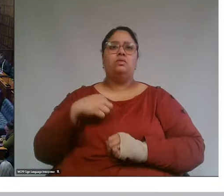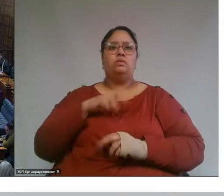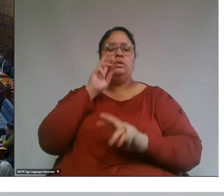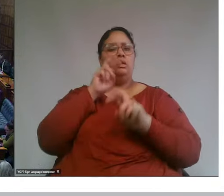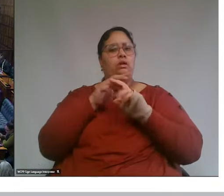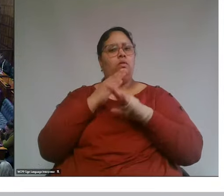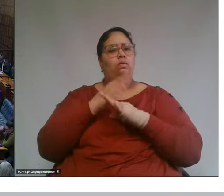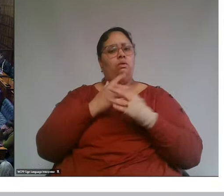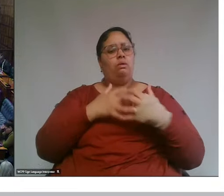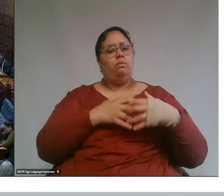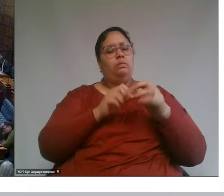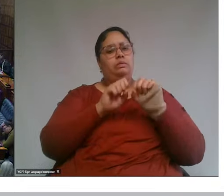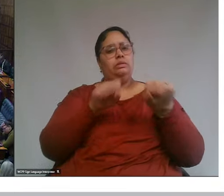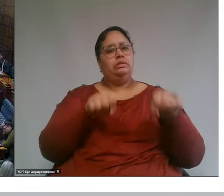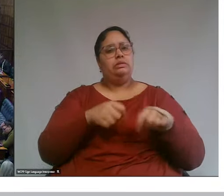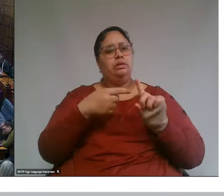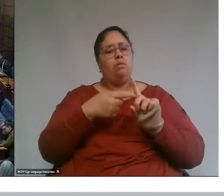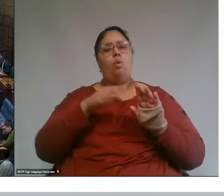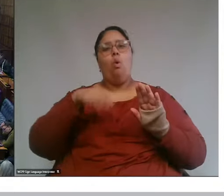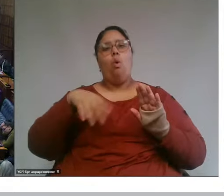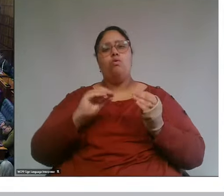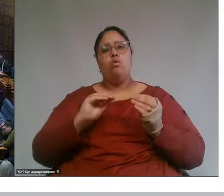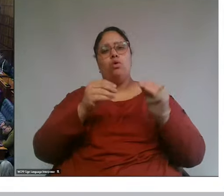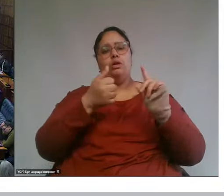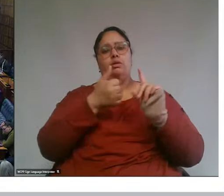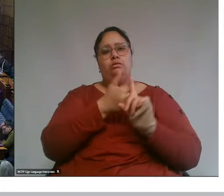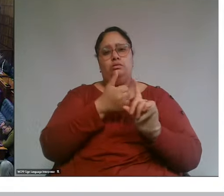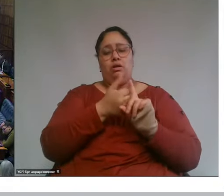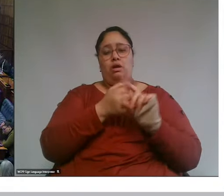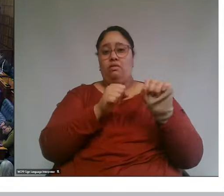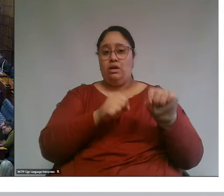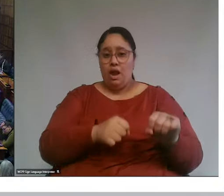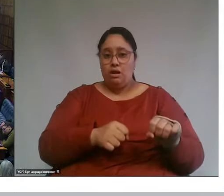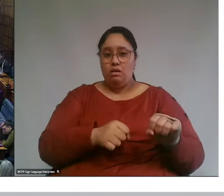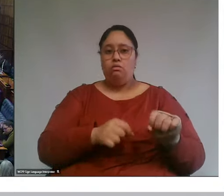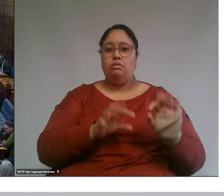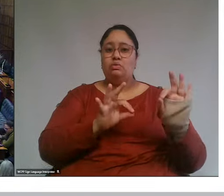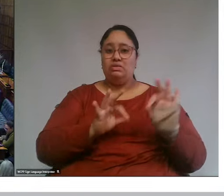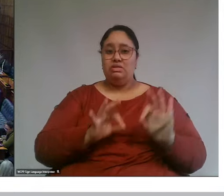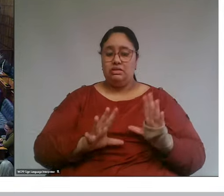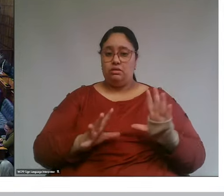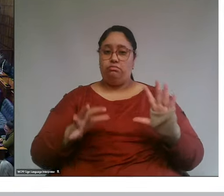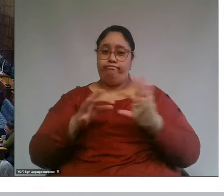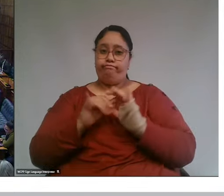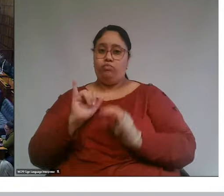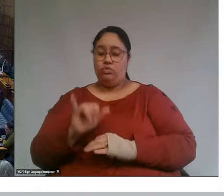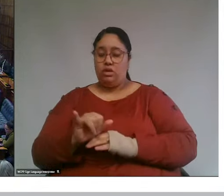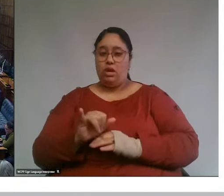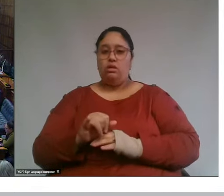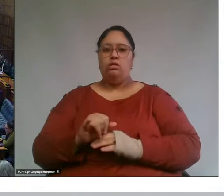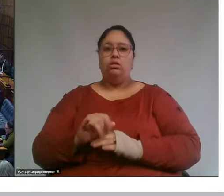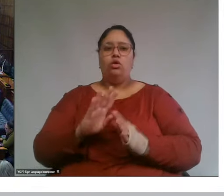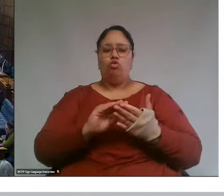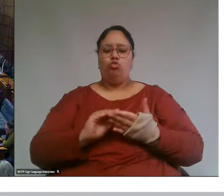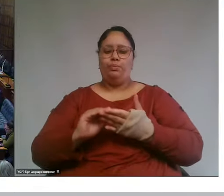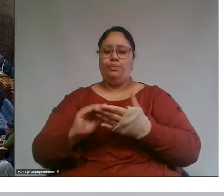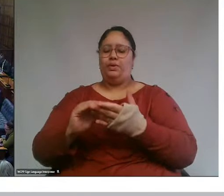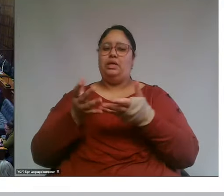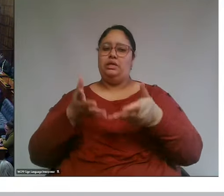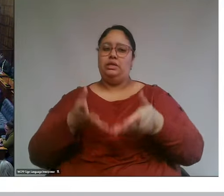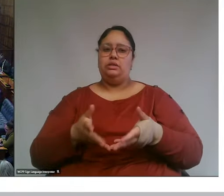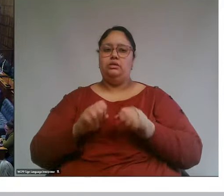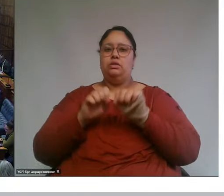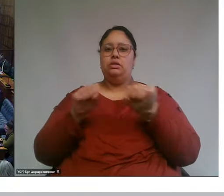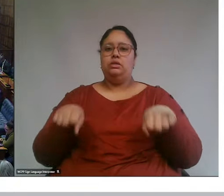work on a system that autocorrects itself um and in that regard in bringing about a